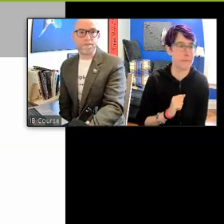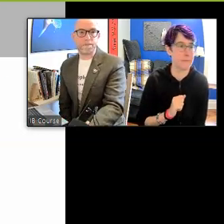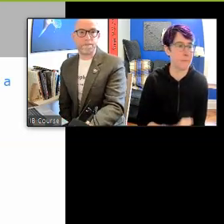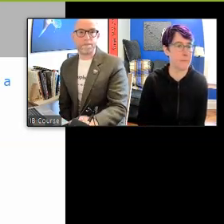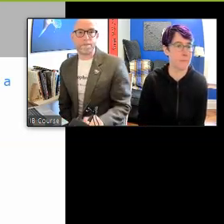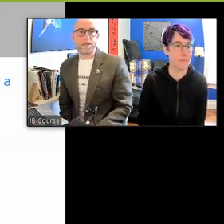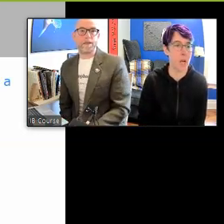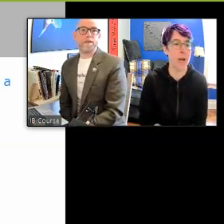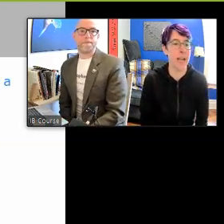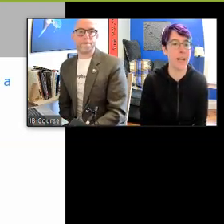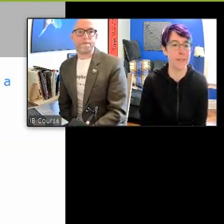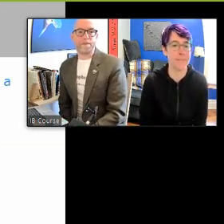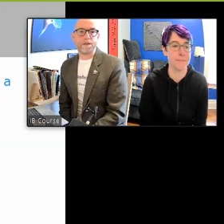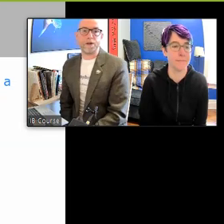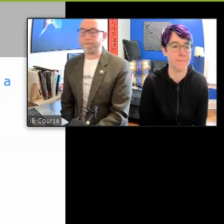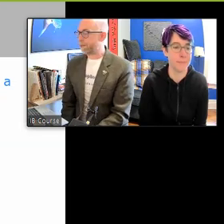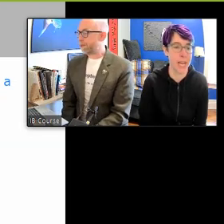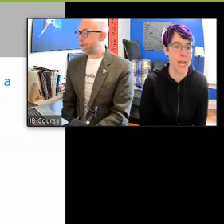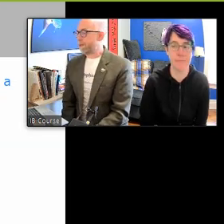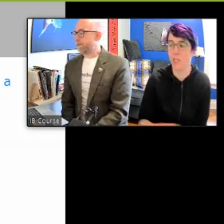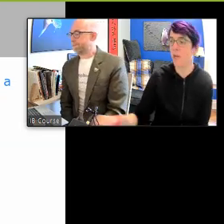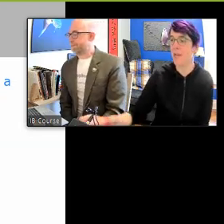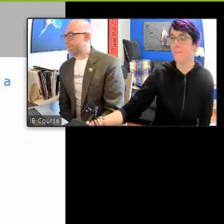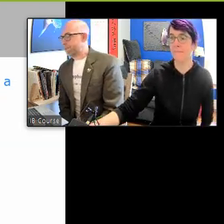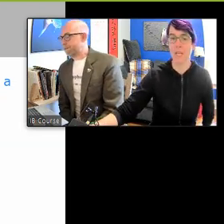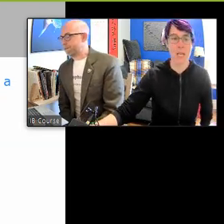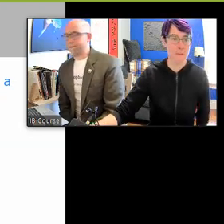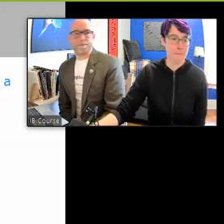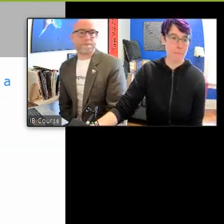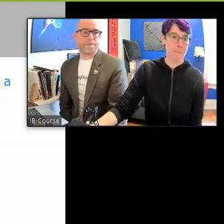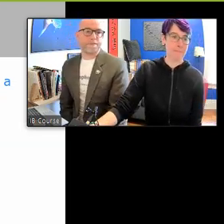Click. Oh, okay. So. Yeah. Should we?